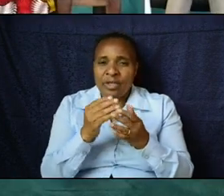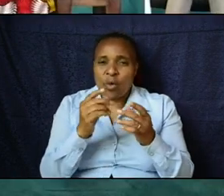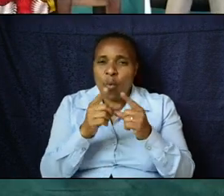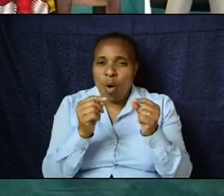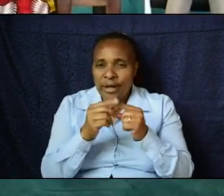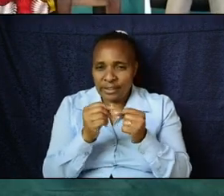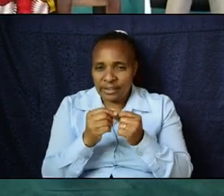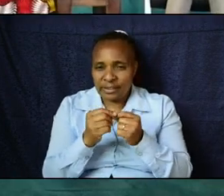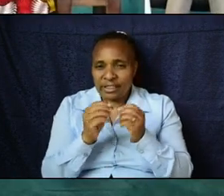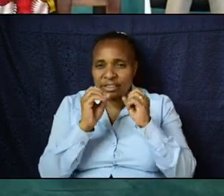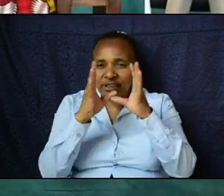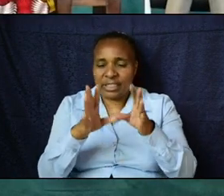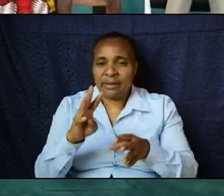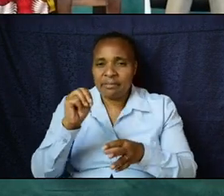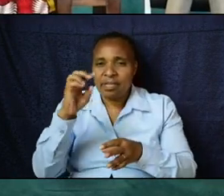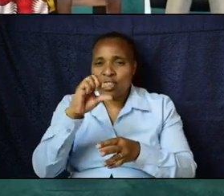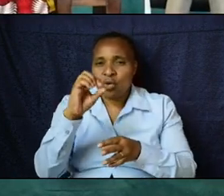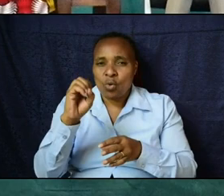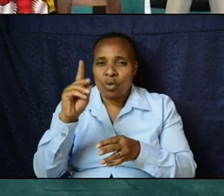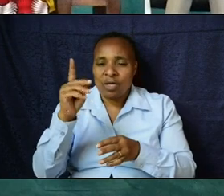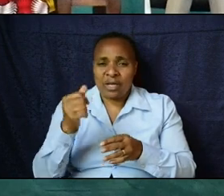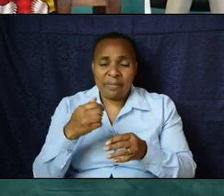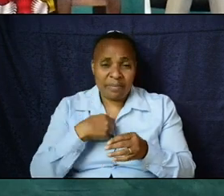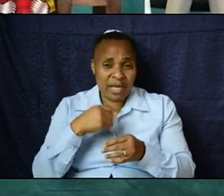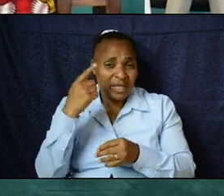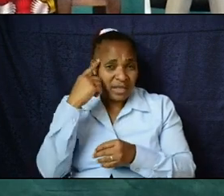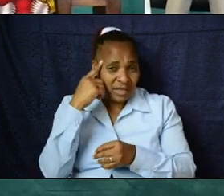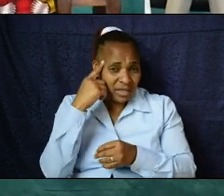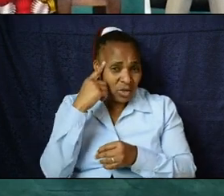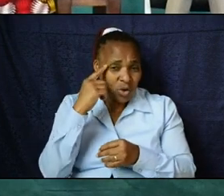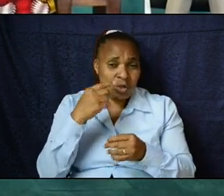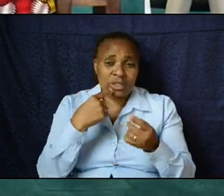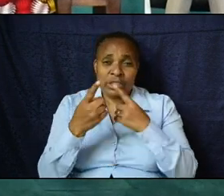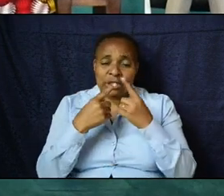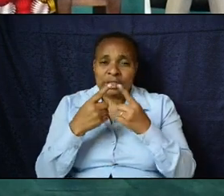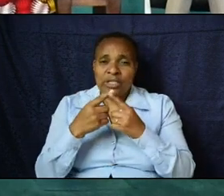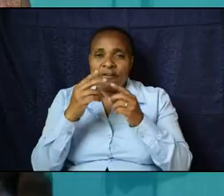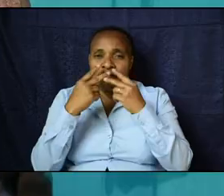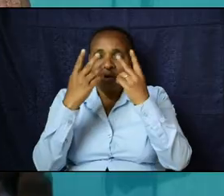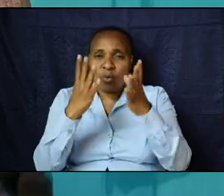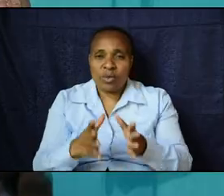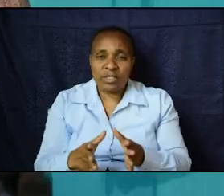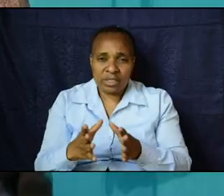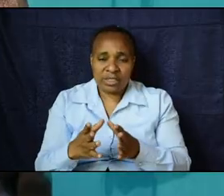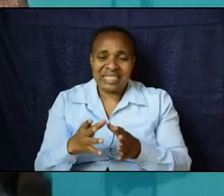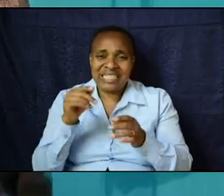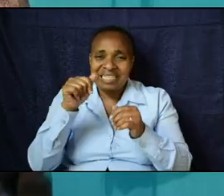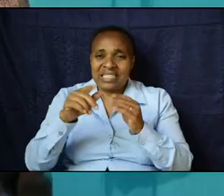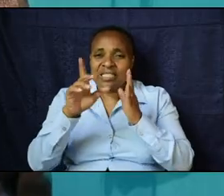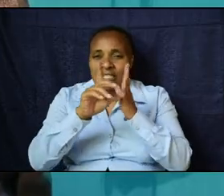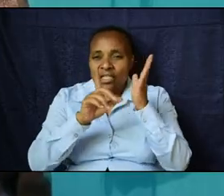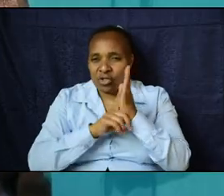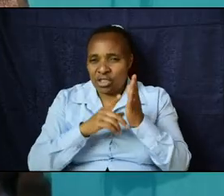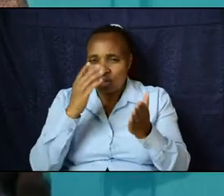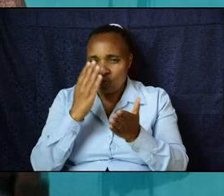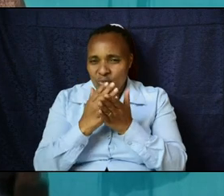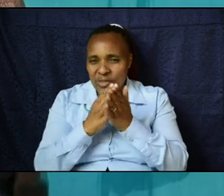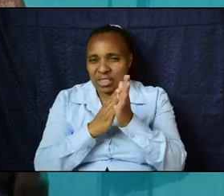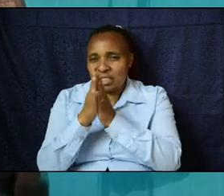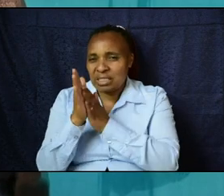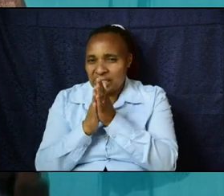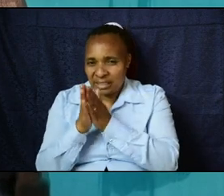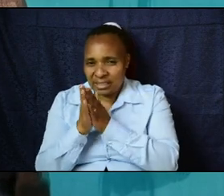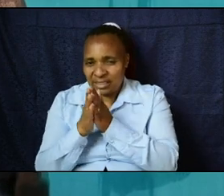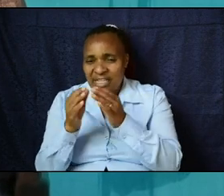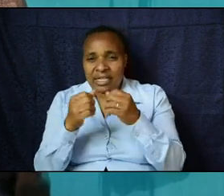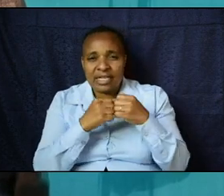Migok. All right. I think what I'd say to our viewers is that this lesson is really, really interesting.